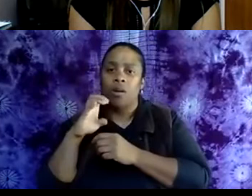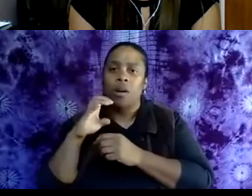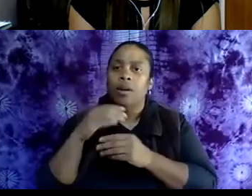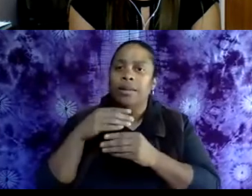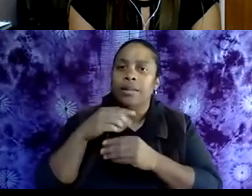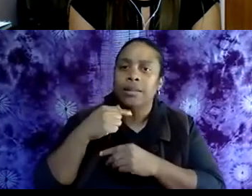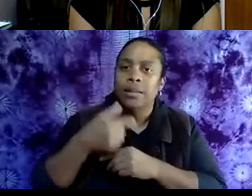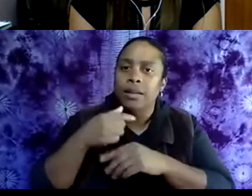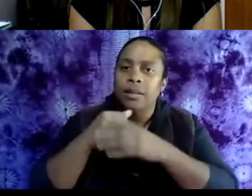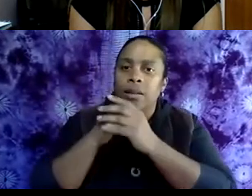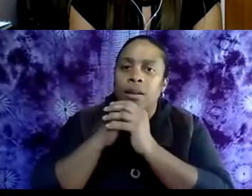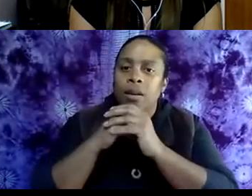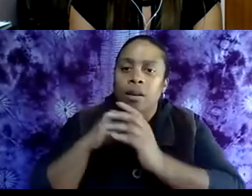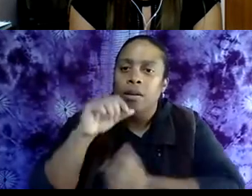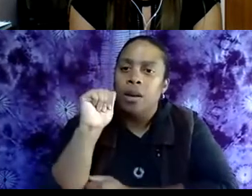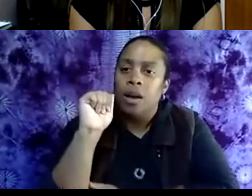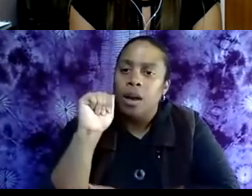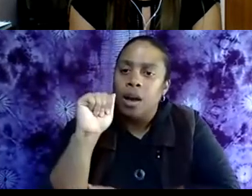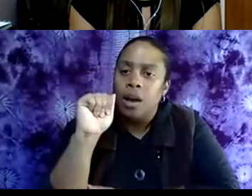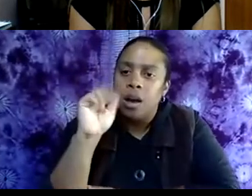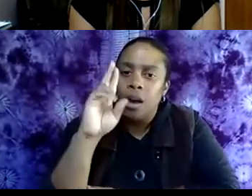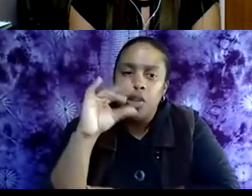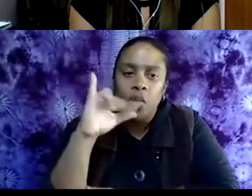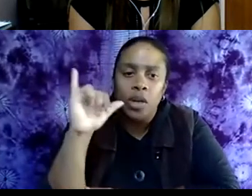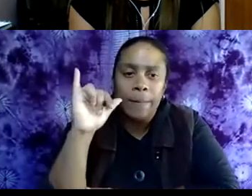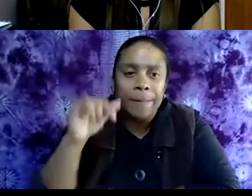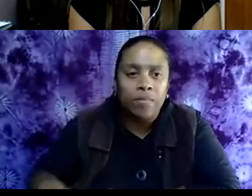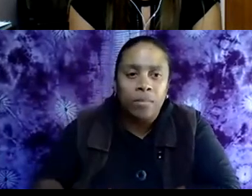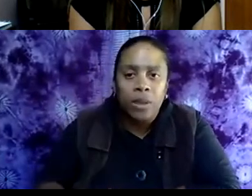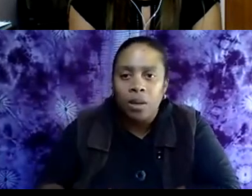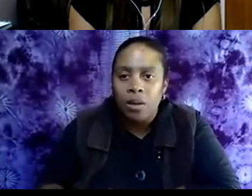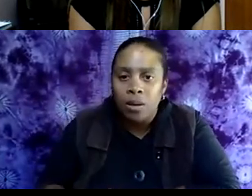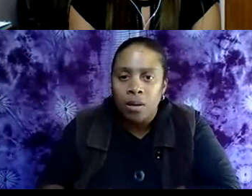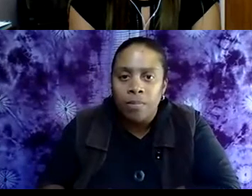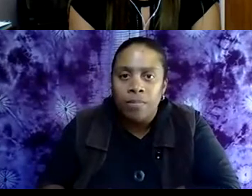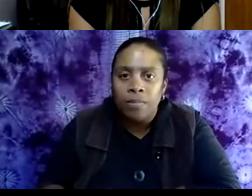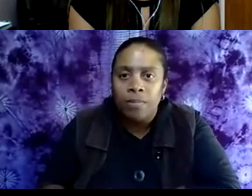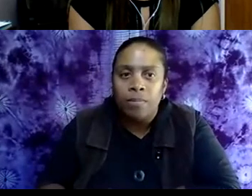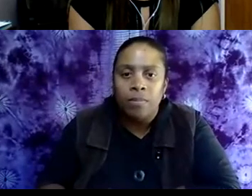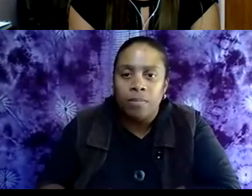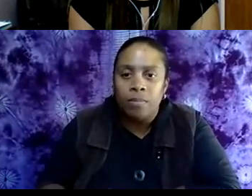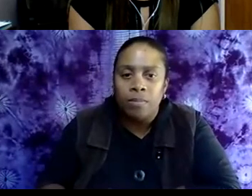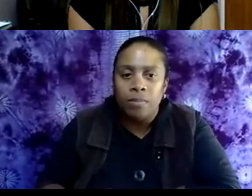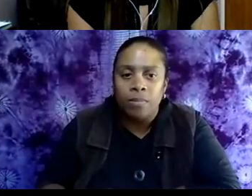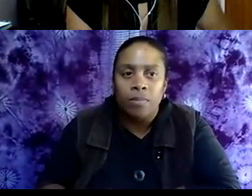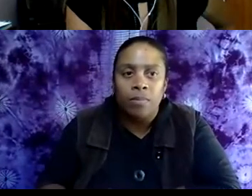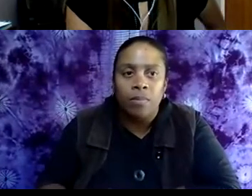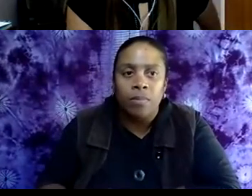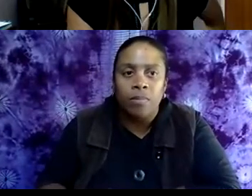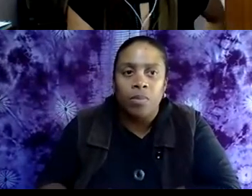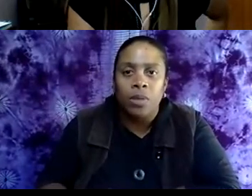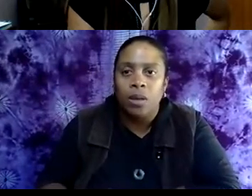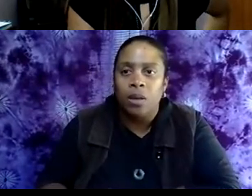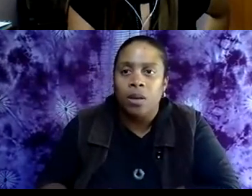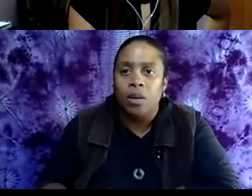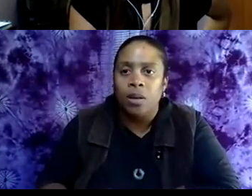you. Hi, Audrey. Thank you. Okay, so earlier you were saying I'm almost out of hope. Wait, could